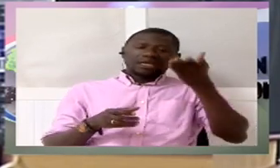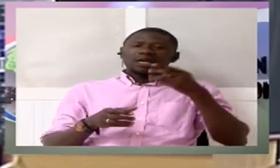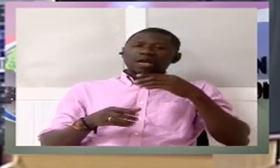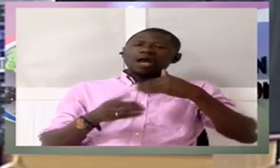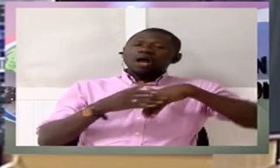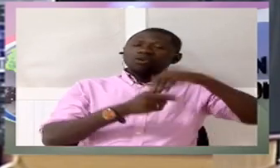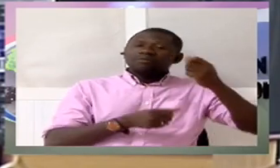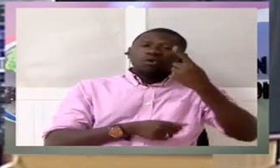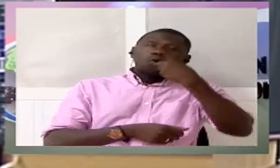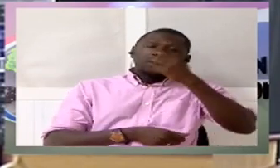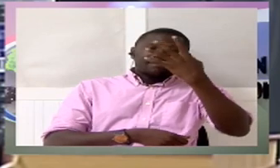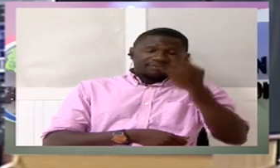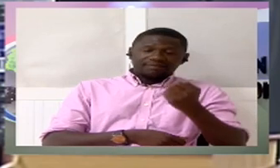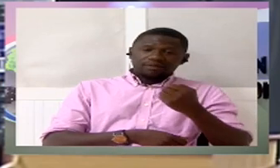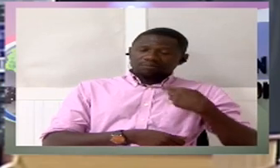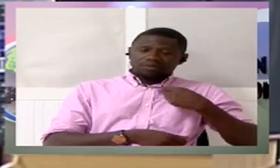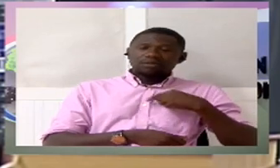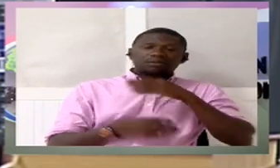150, I was the one that brought them in.